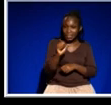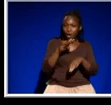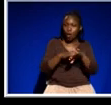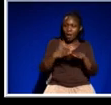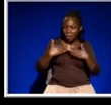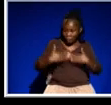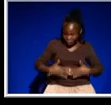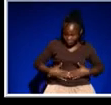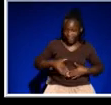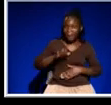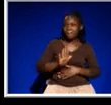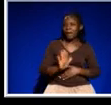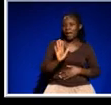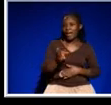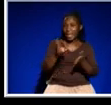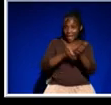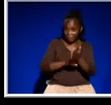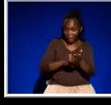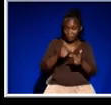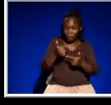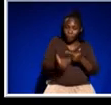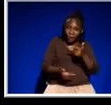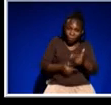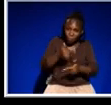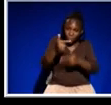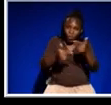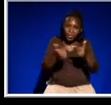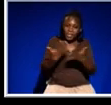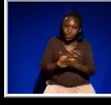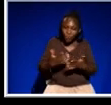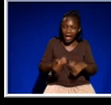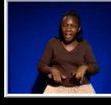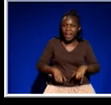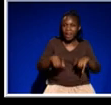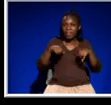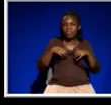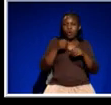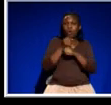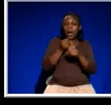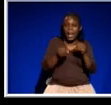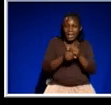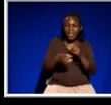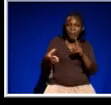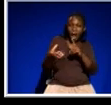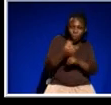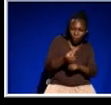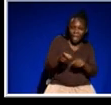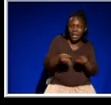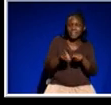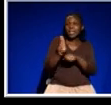The process by which living organisms acquire and utilize